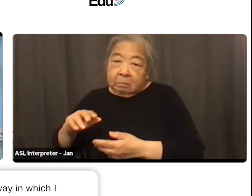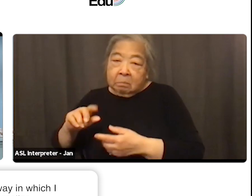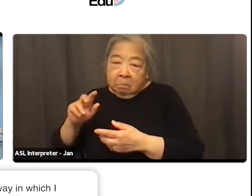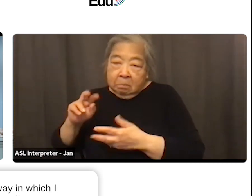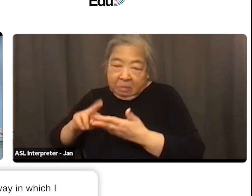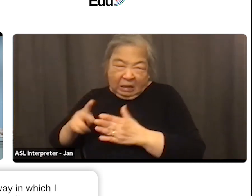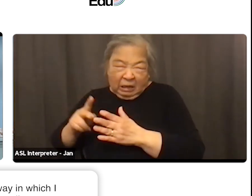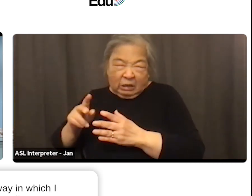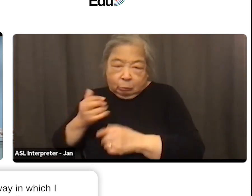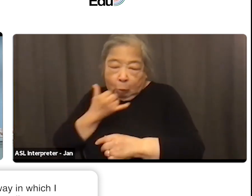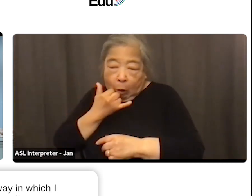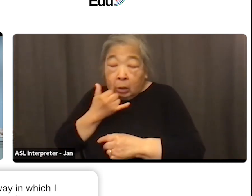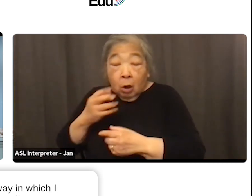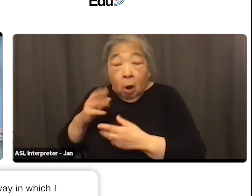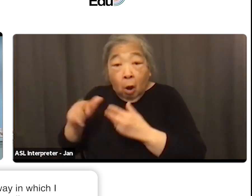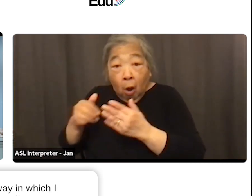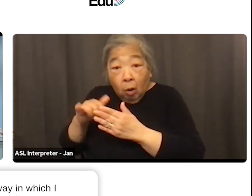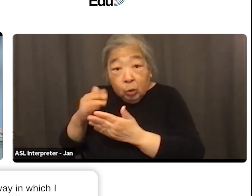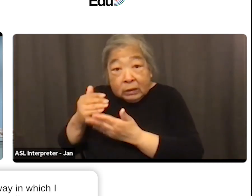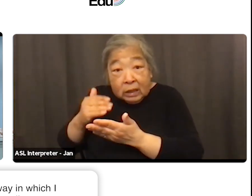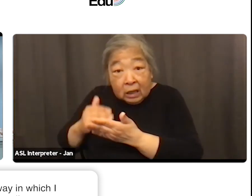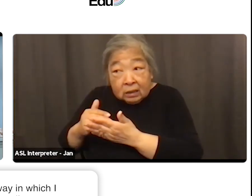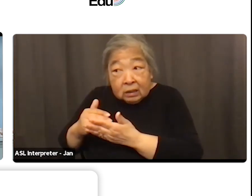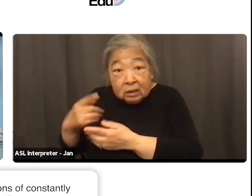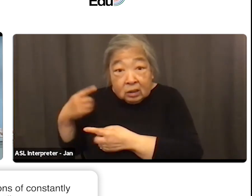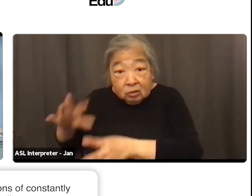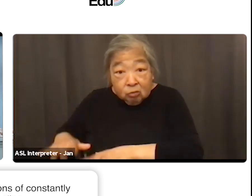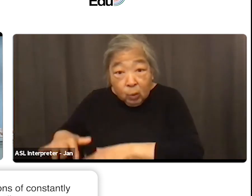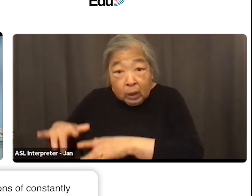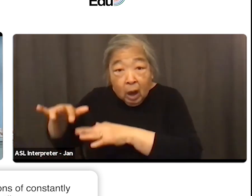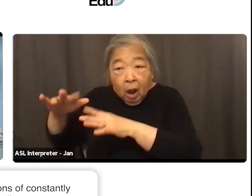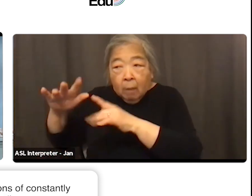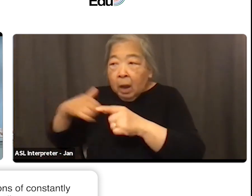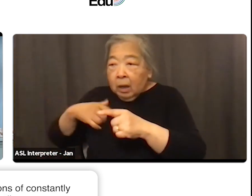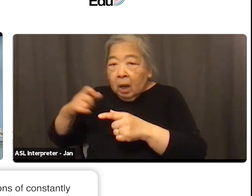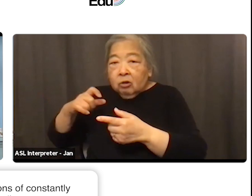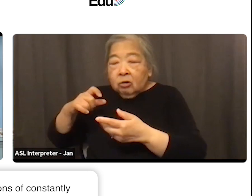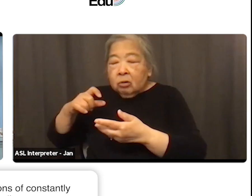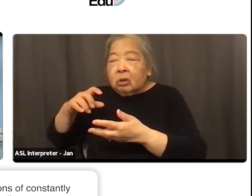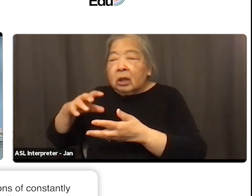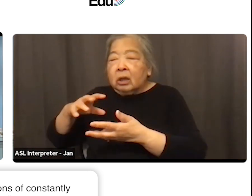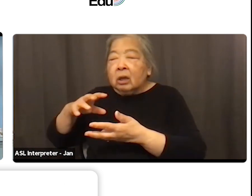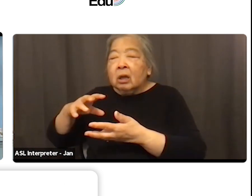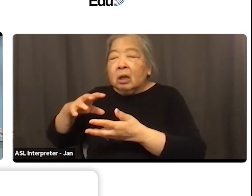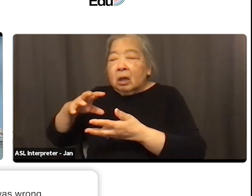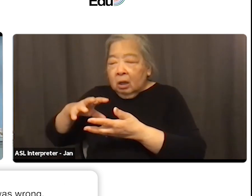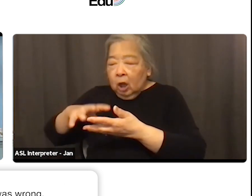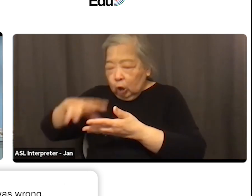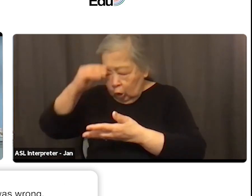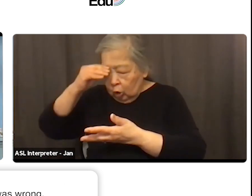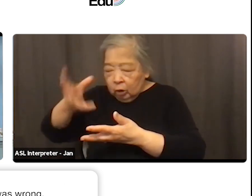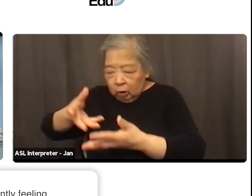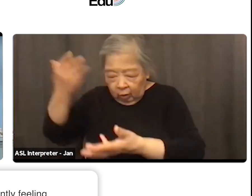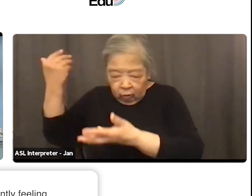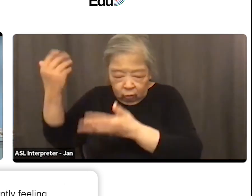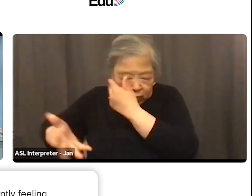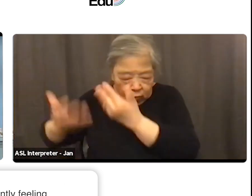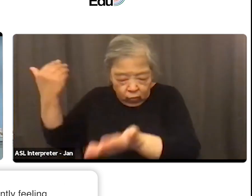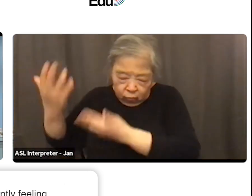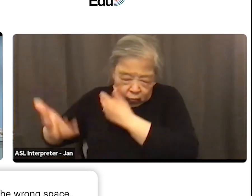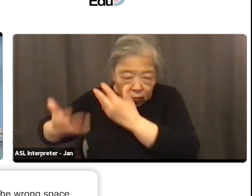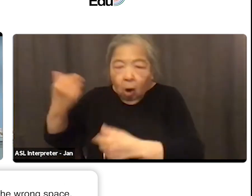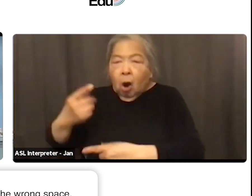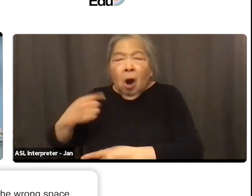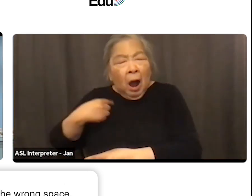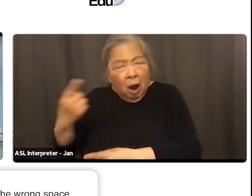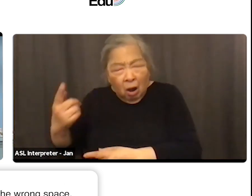right? And the way in which I internalize those emotions of constantly feeling like I was wrong, constantly